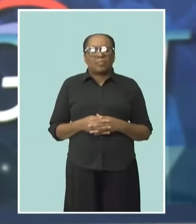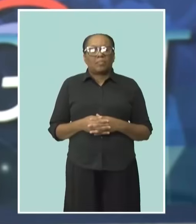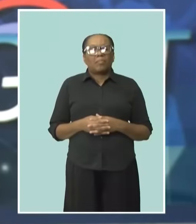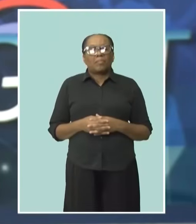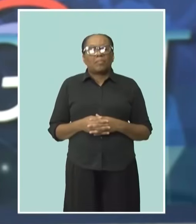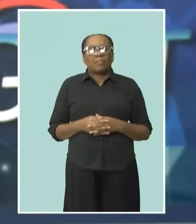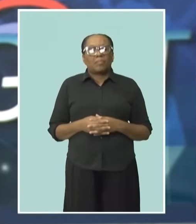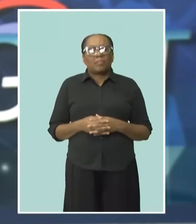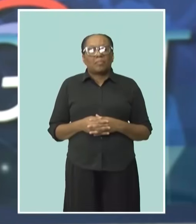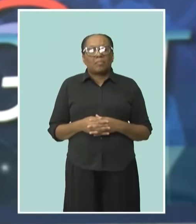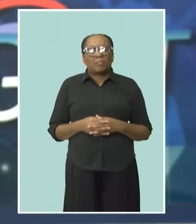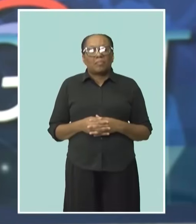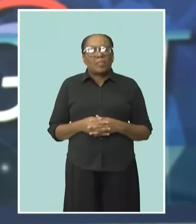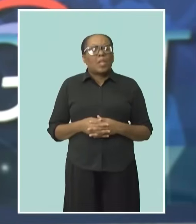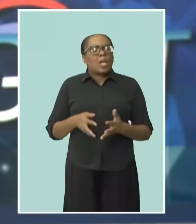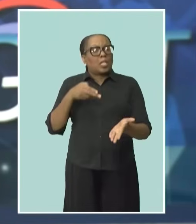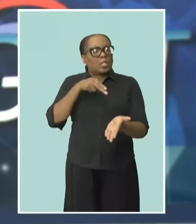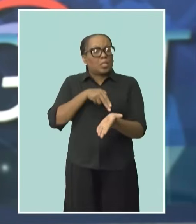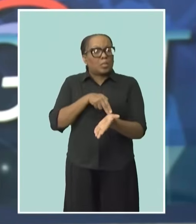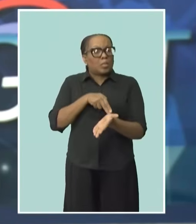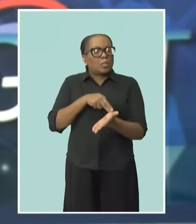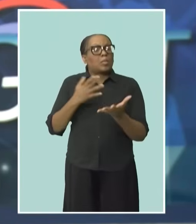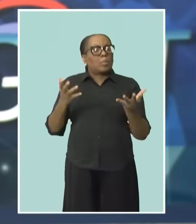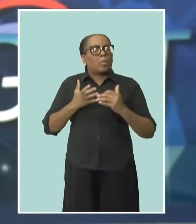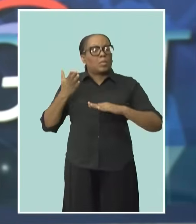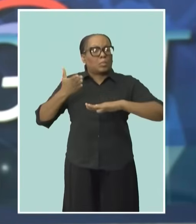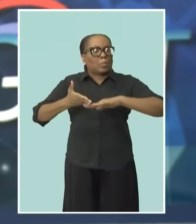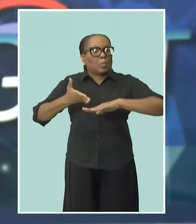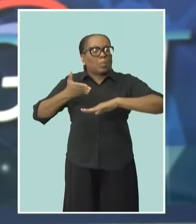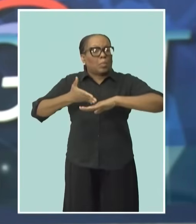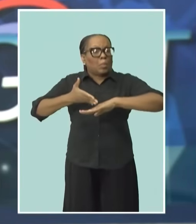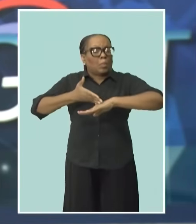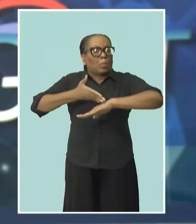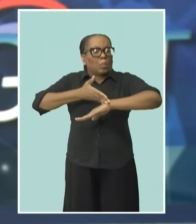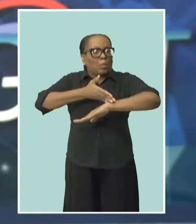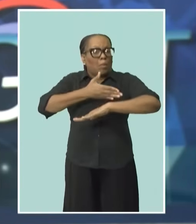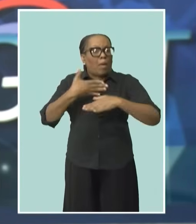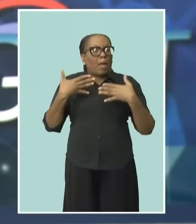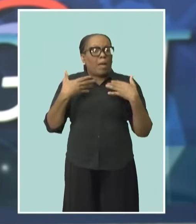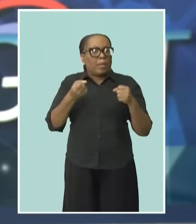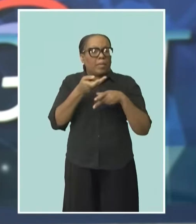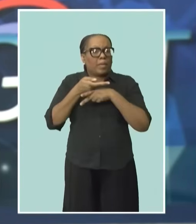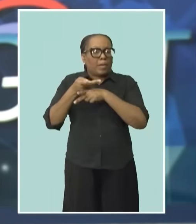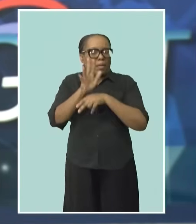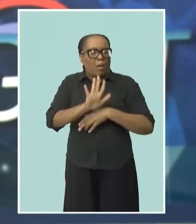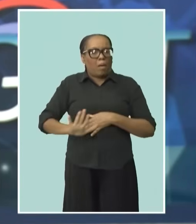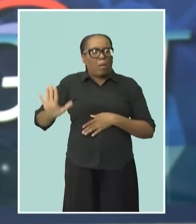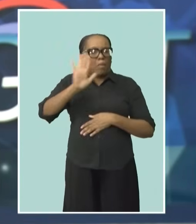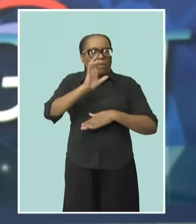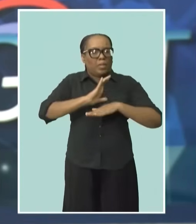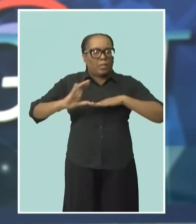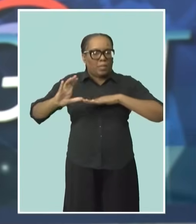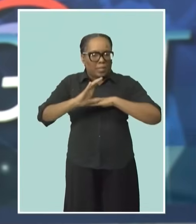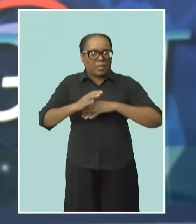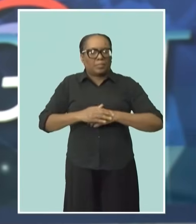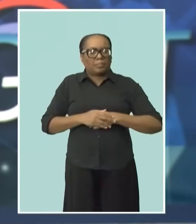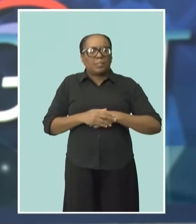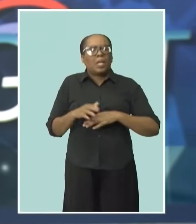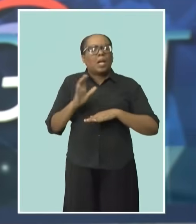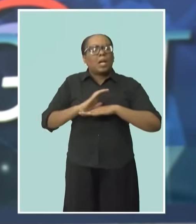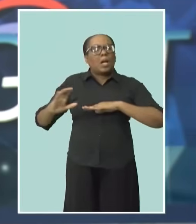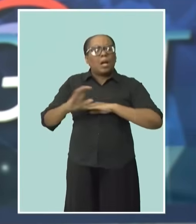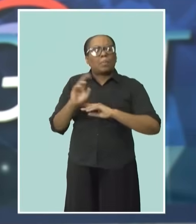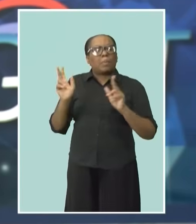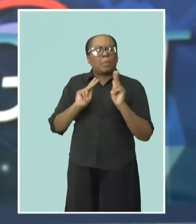In a move to enhance healthcare delivery across the Caribbean, chief nursing officers from CARICOM and its associate states are meeting